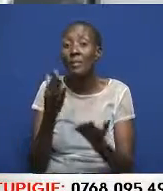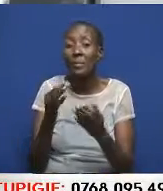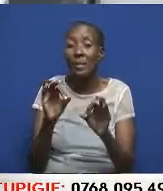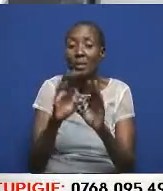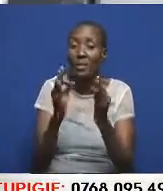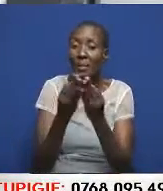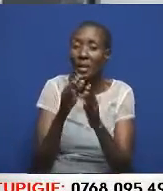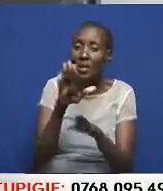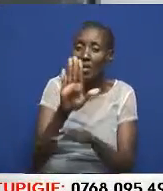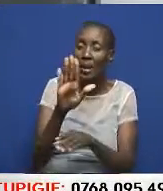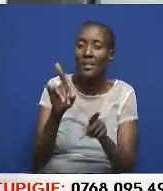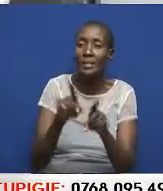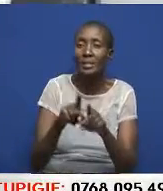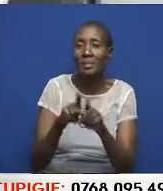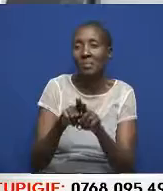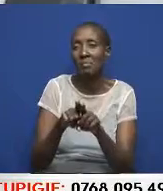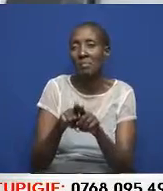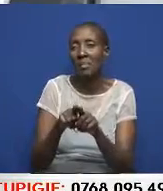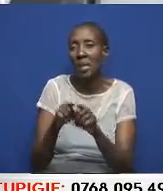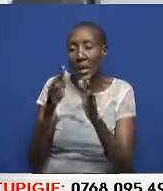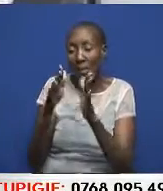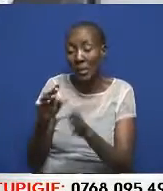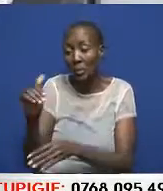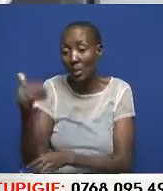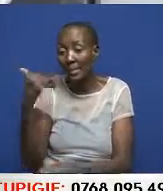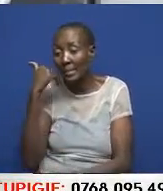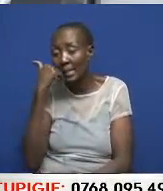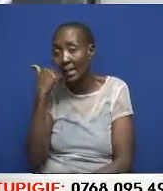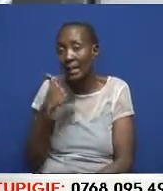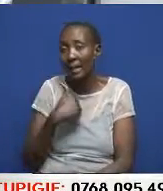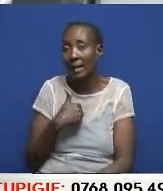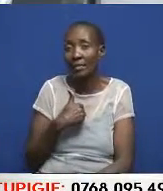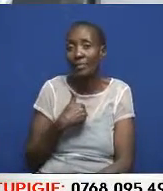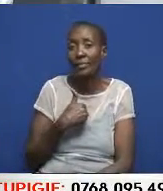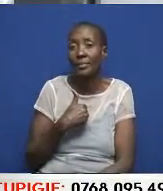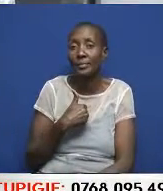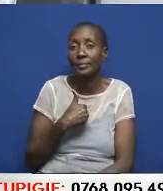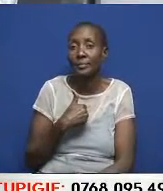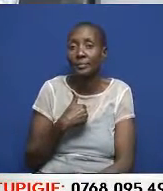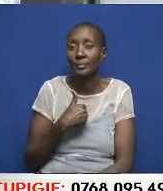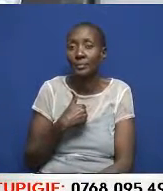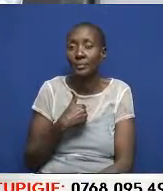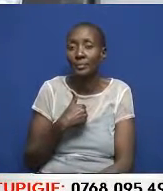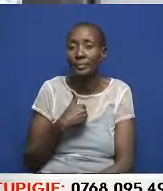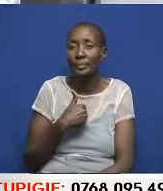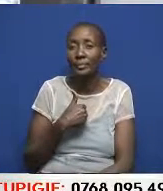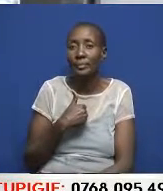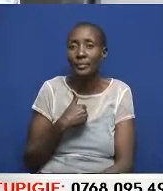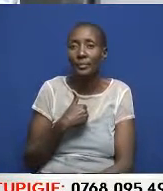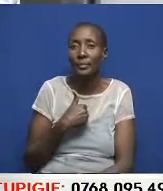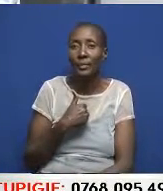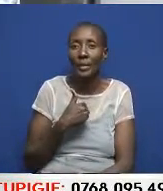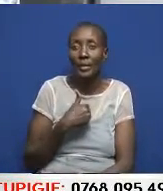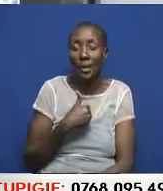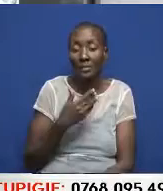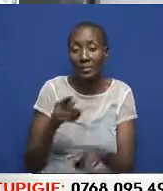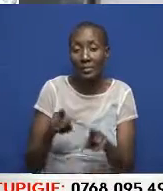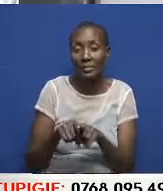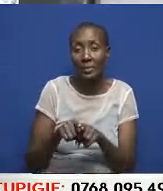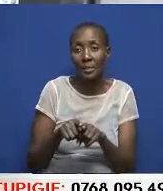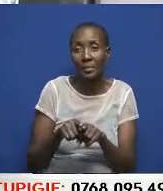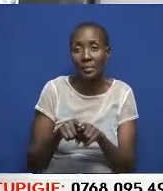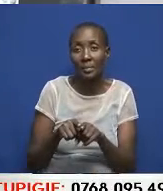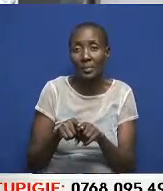it runs in families. Then there is the what we call, now that's genetic, then there's what we call